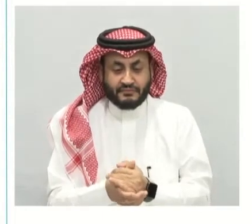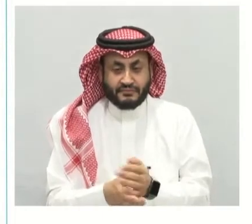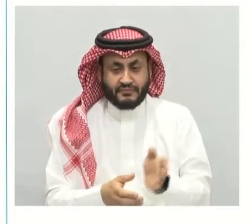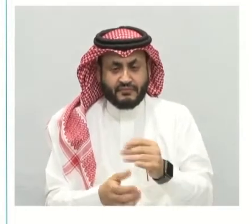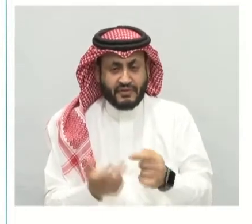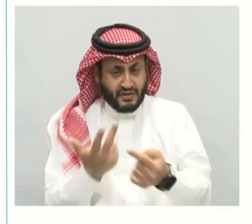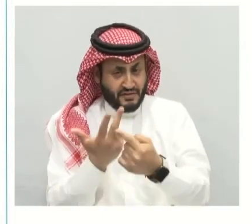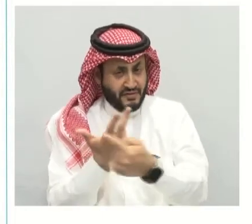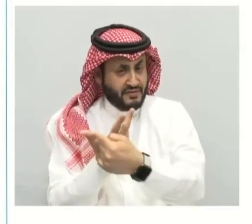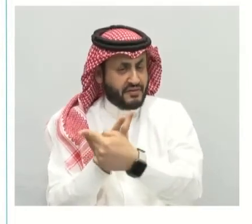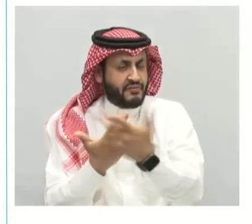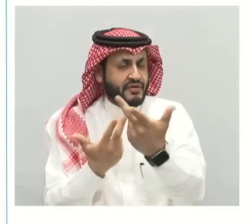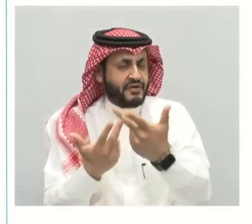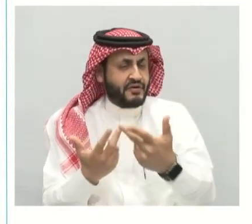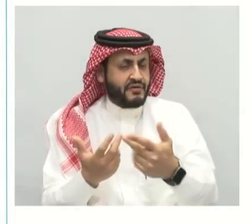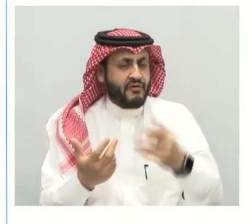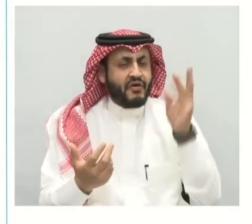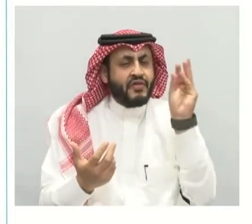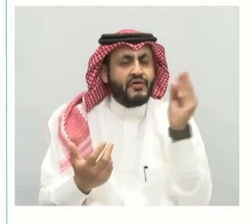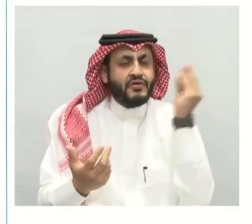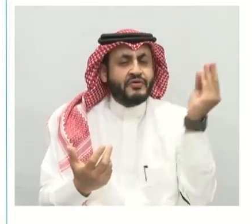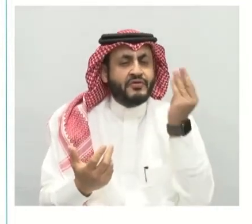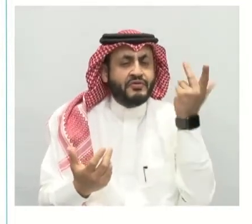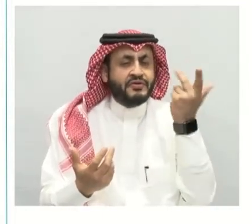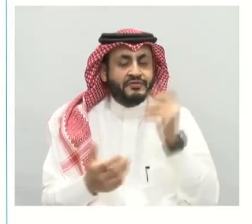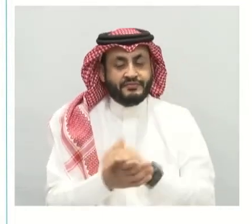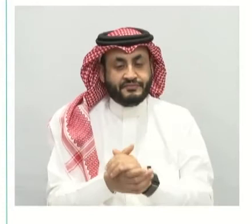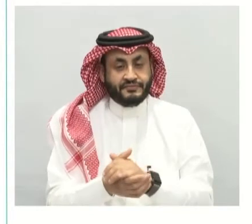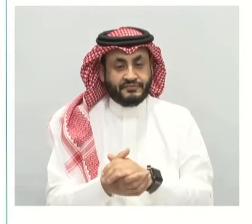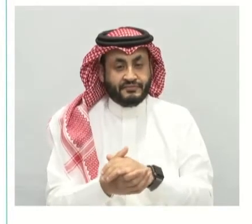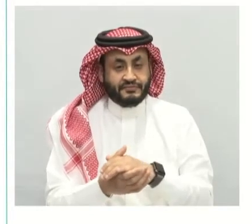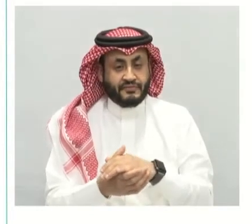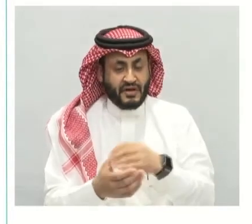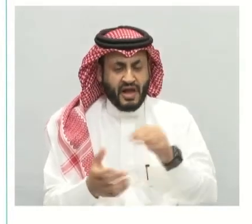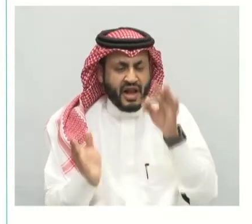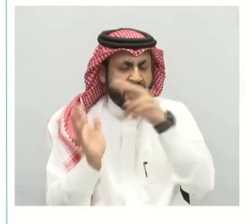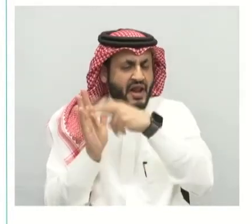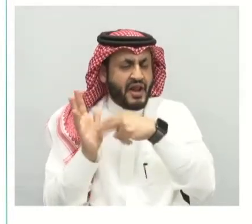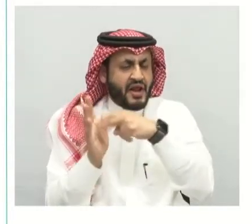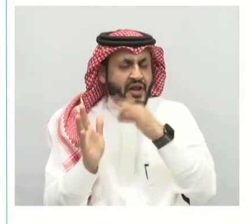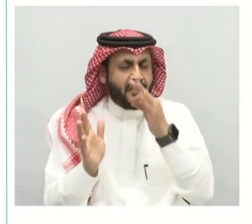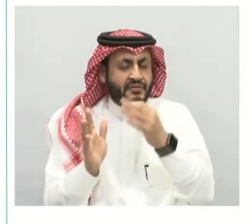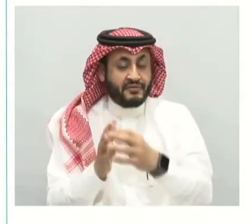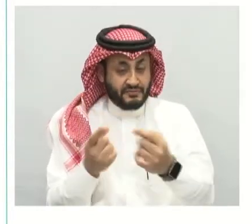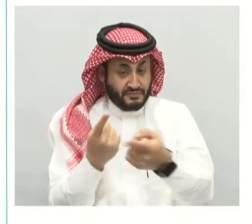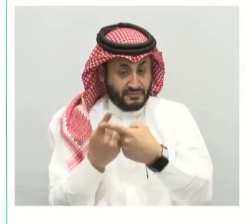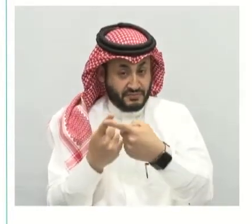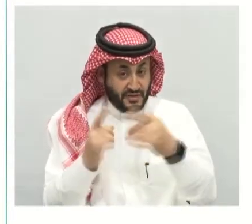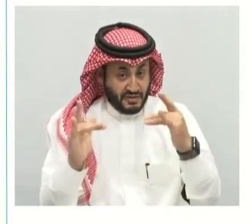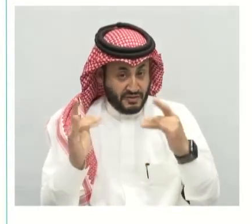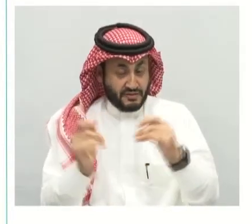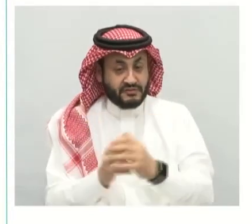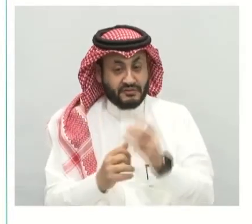types, as we have mentioned, of tourism that the text focuses on? We talked about the environmental